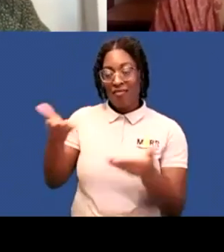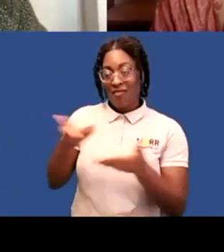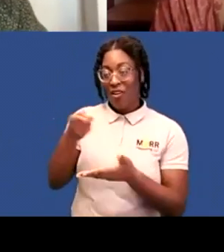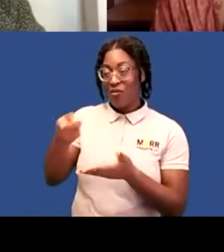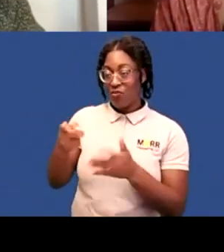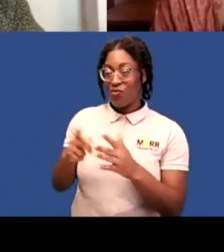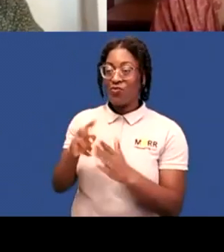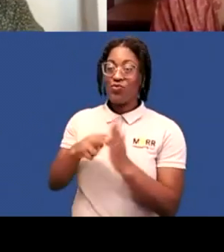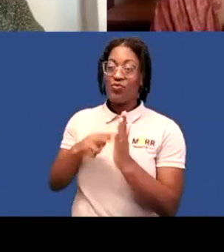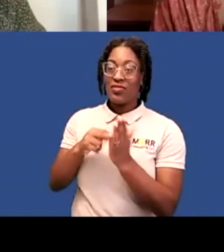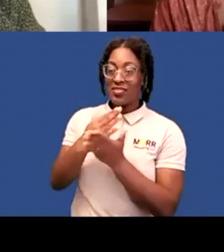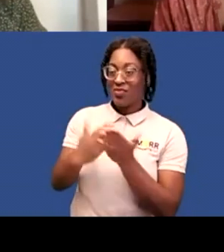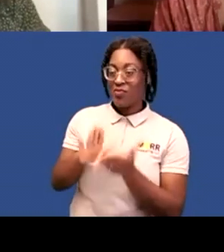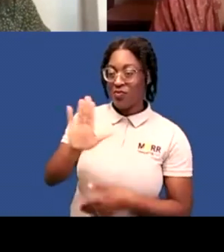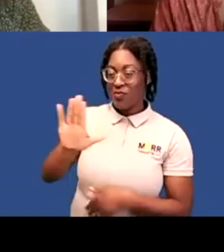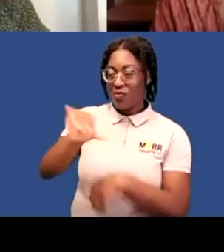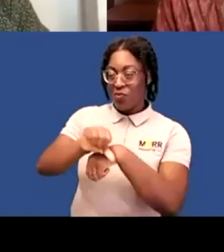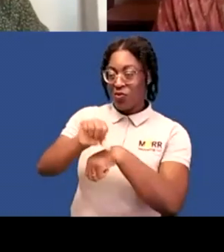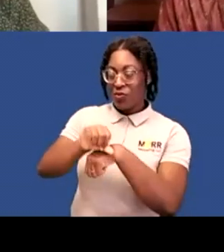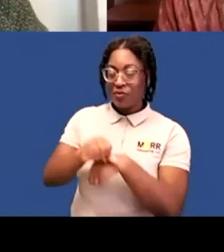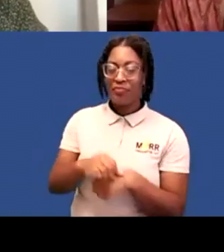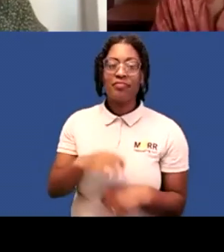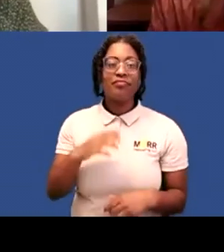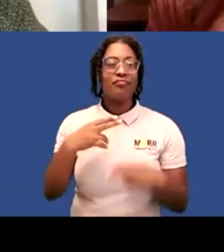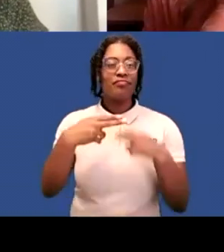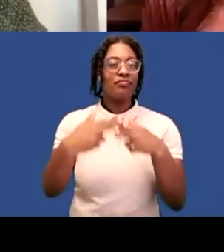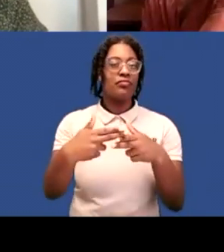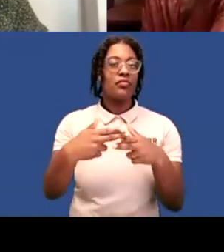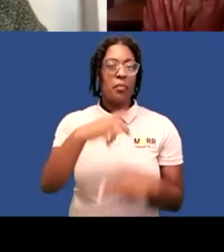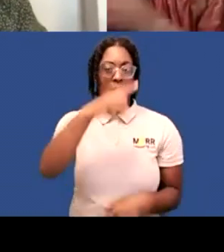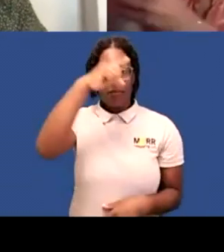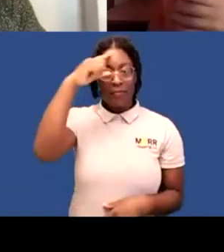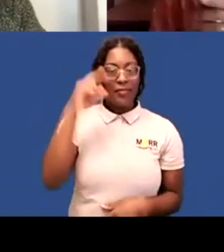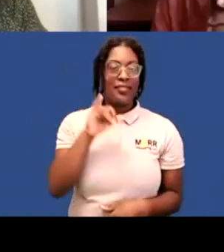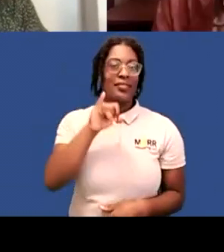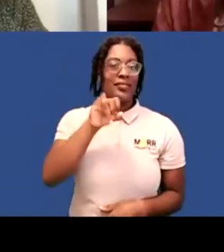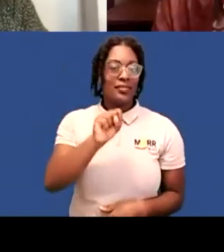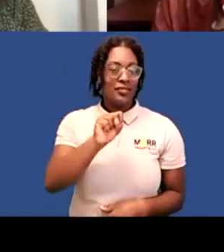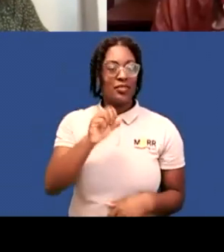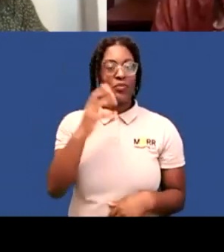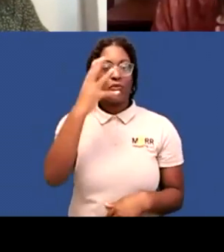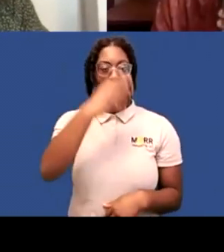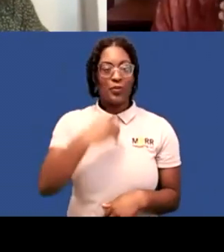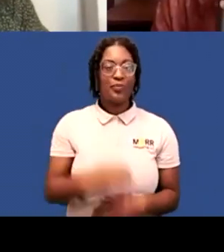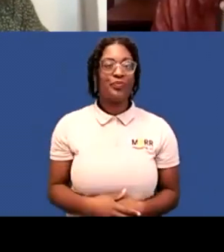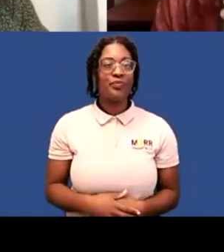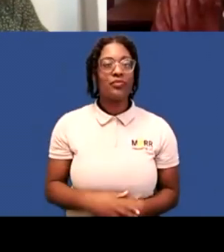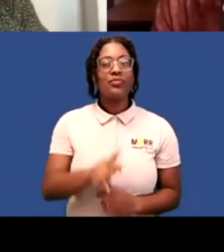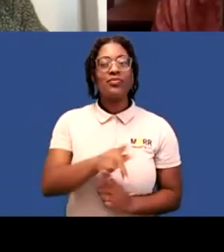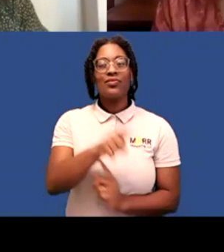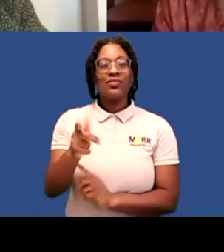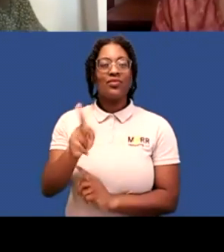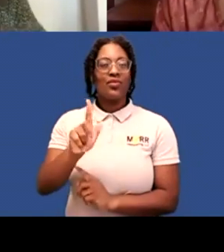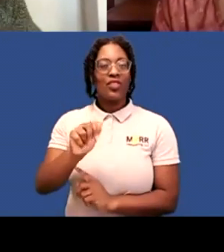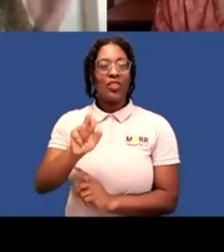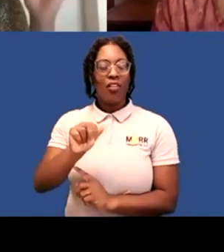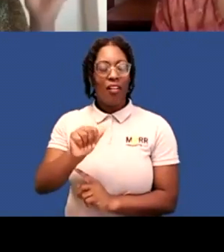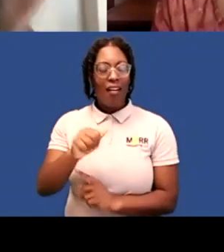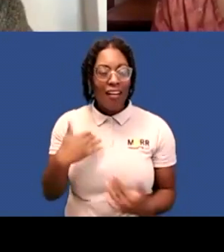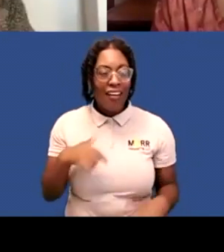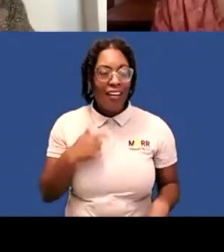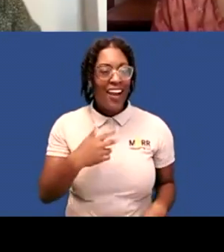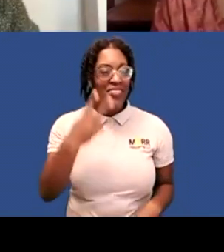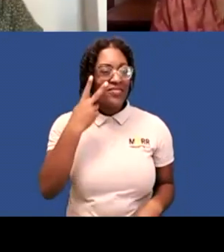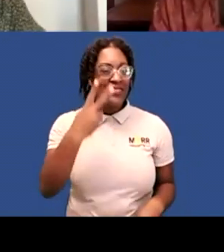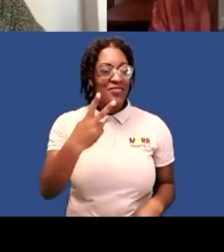Thank you very much. Hi, everybody. I just saw my preschool teacher was on here from Cambridge, Mass. I'm all the way